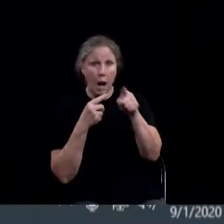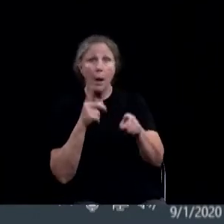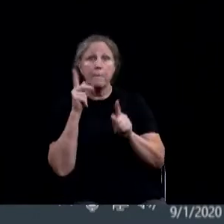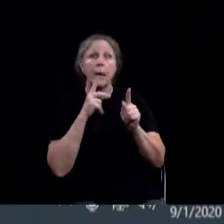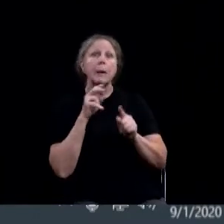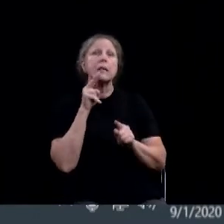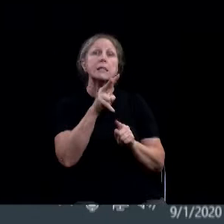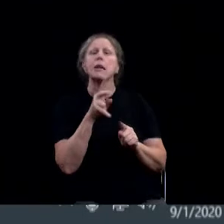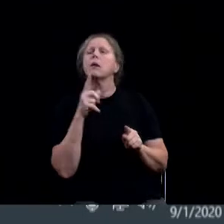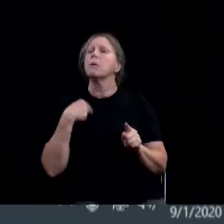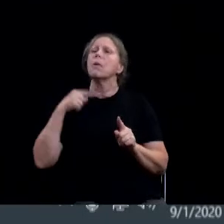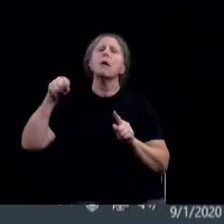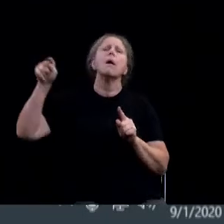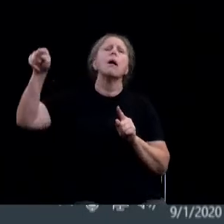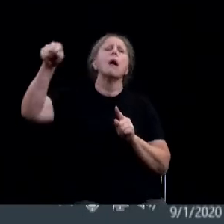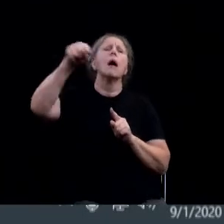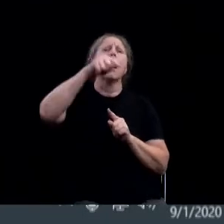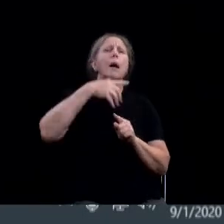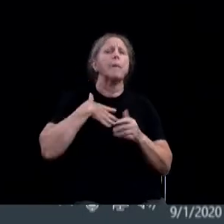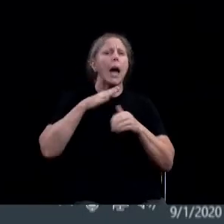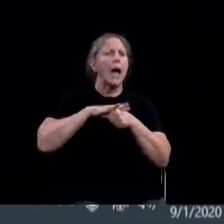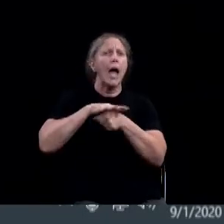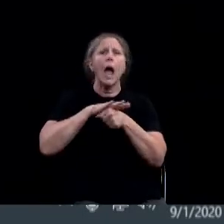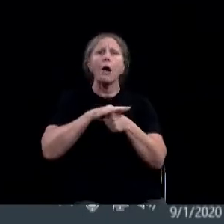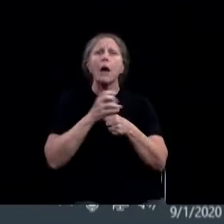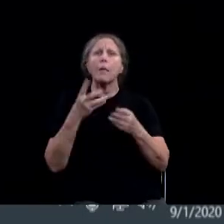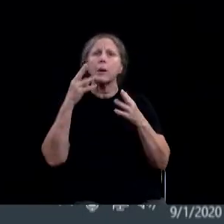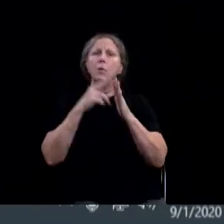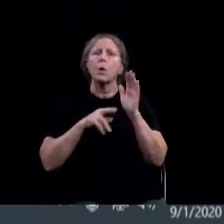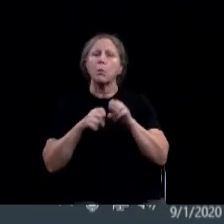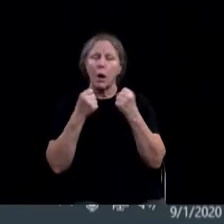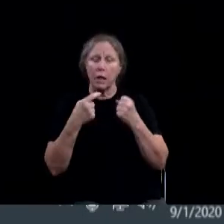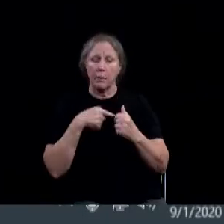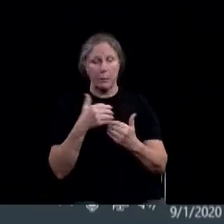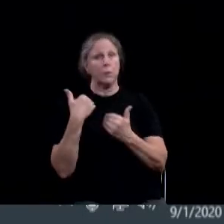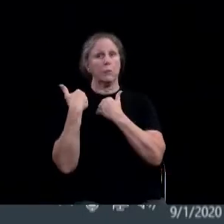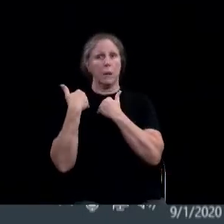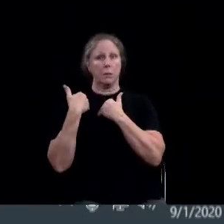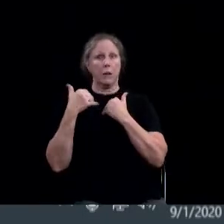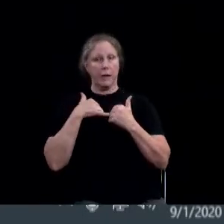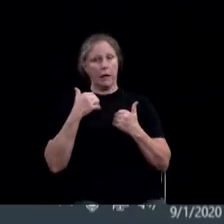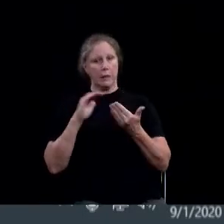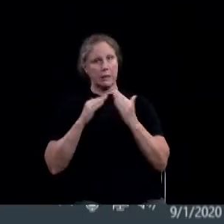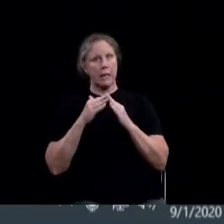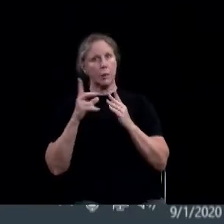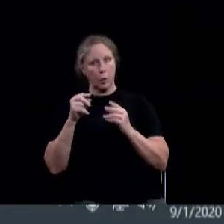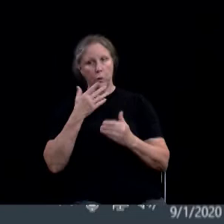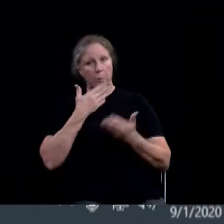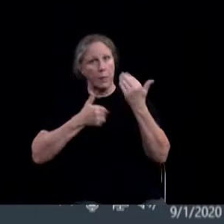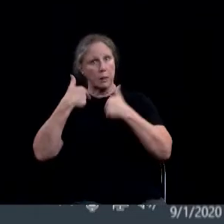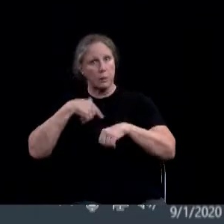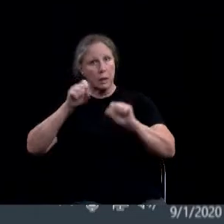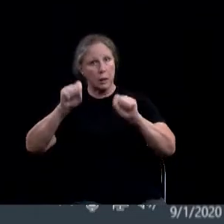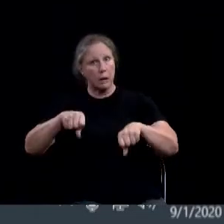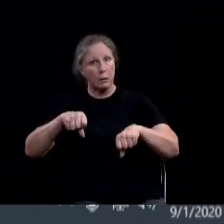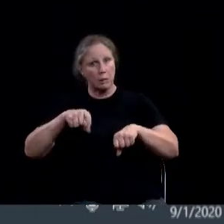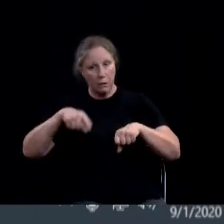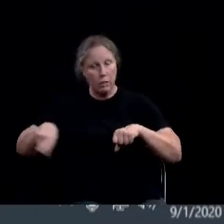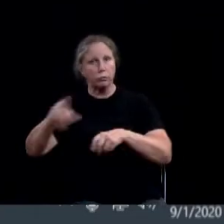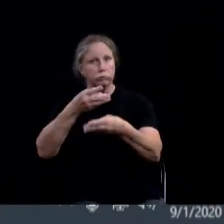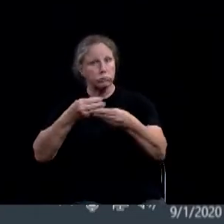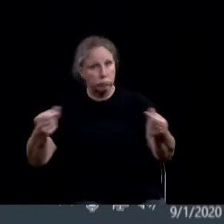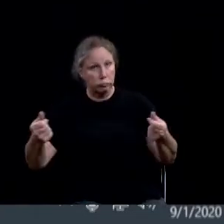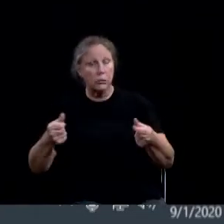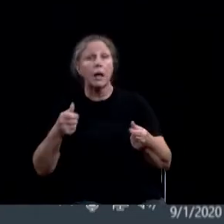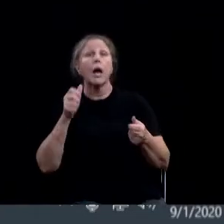are, to hold us accountable, to make sure as a city we're doing what we need to get these resolved. And with that, I think that, we